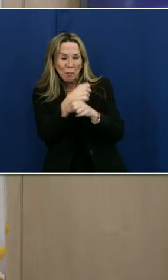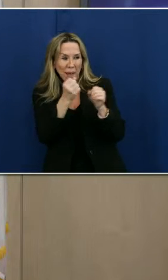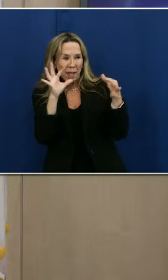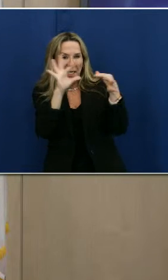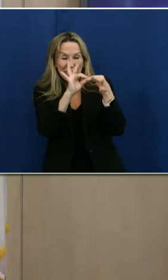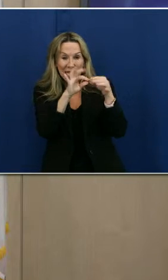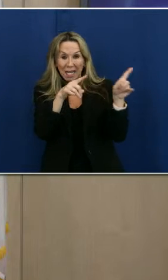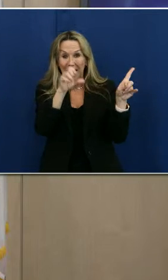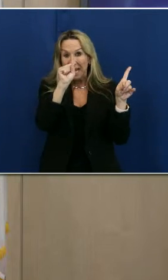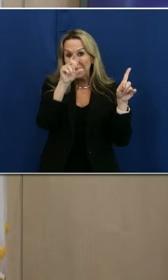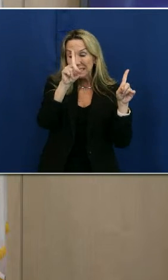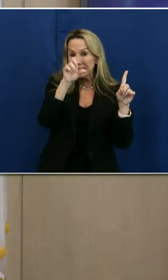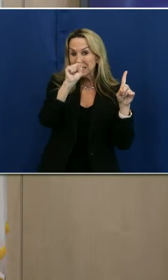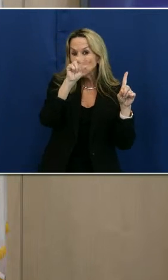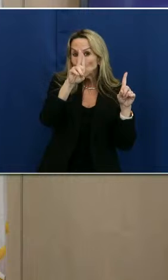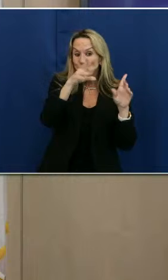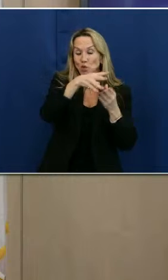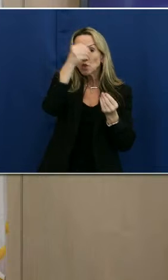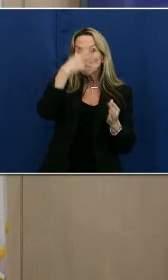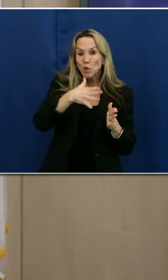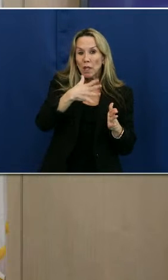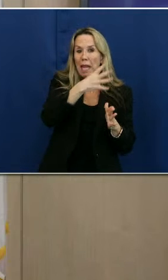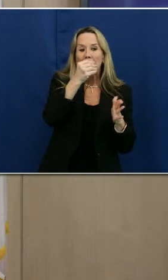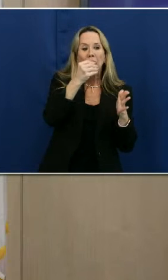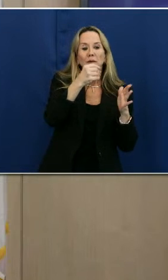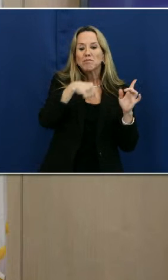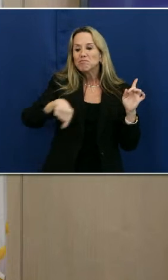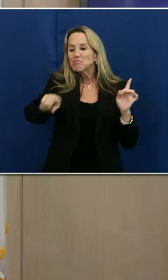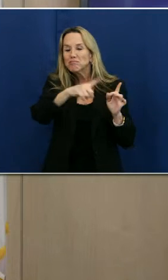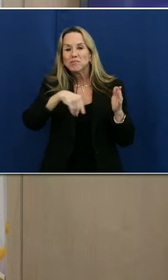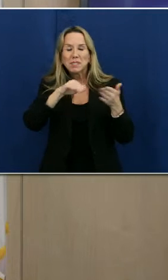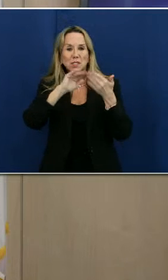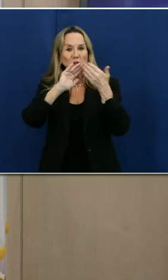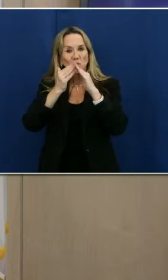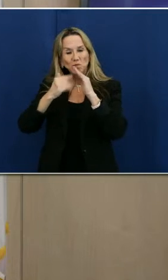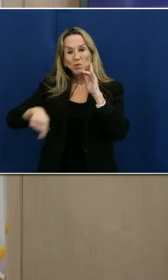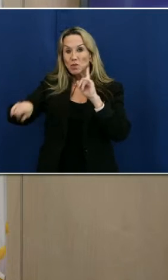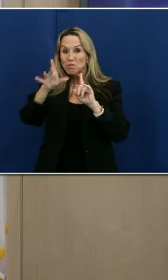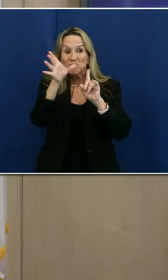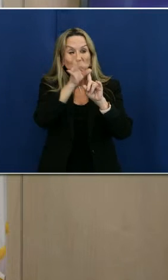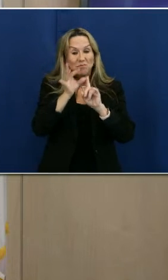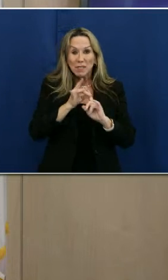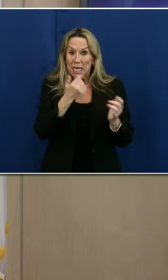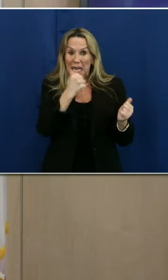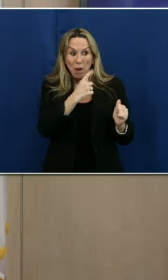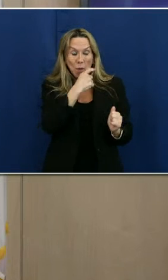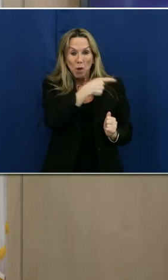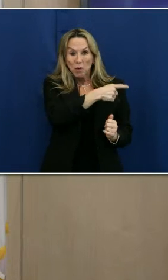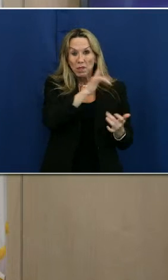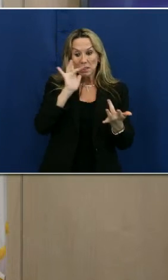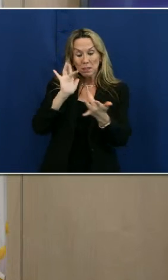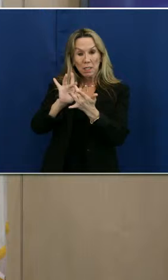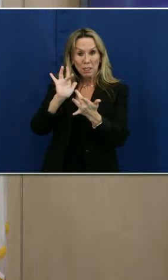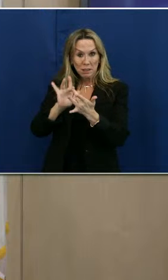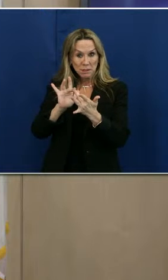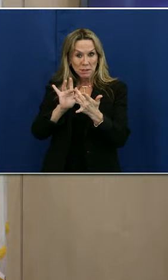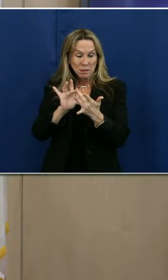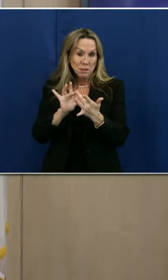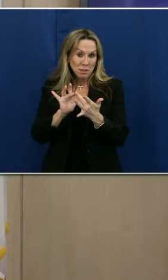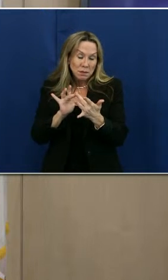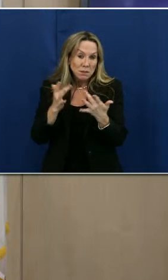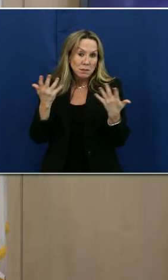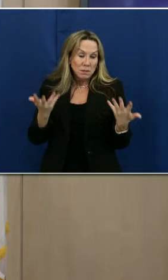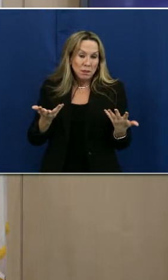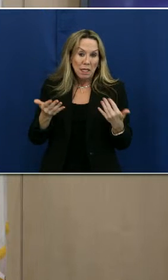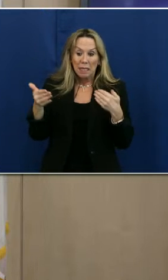any SDSU students and any individuals that they've come in contact with, either in the close